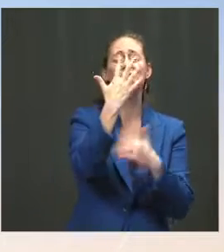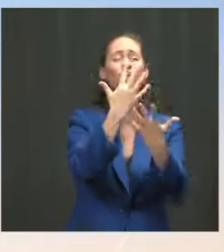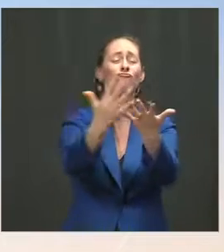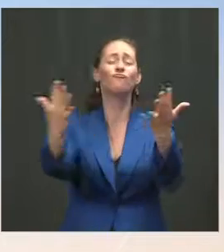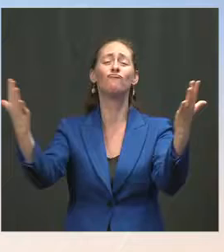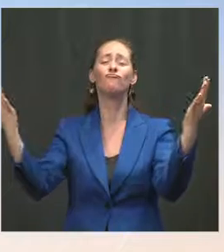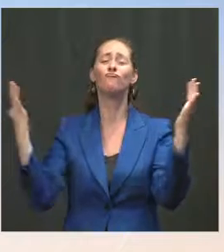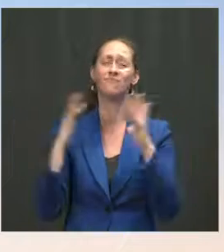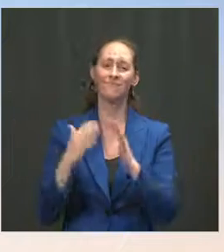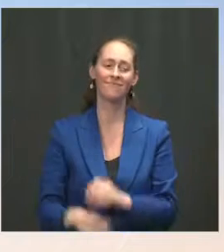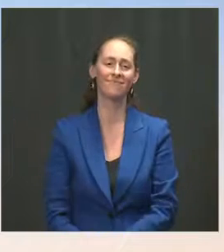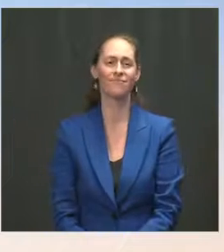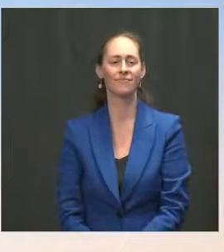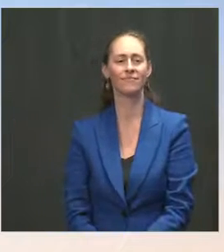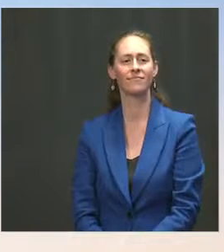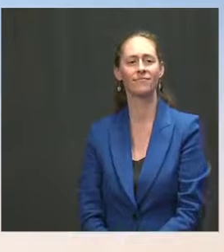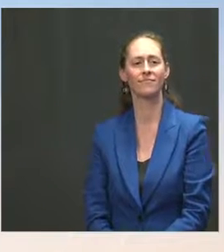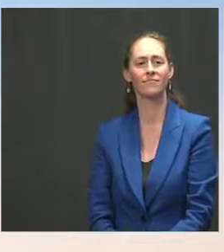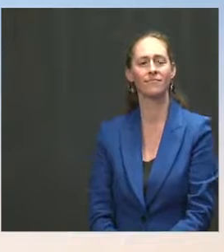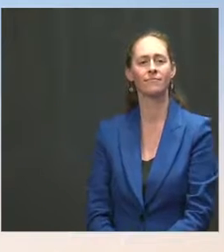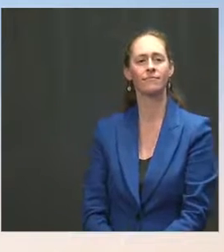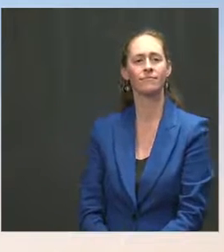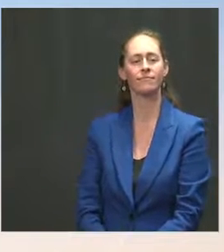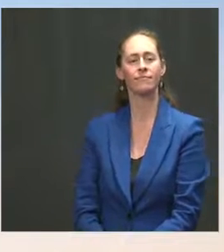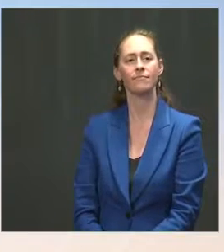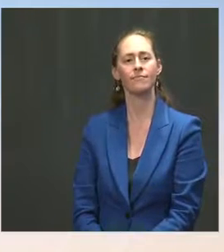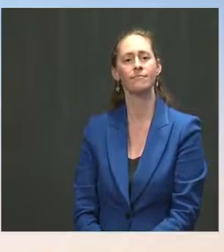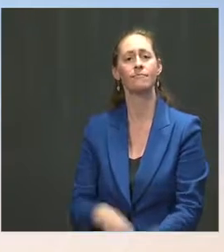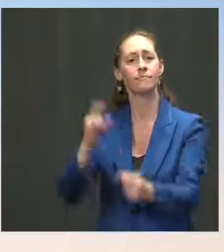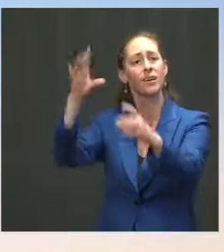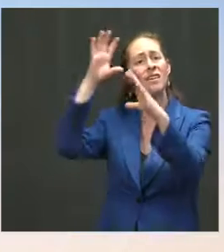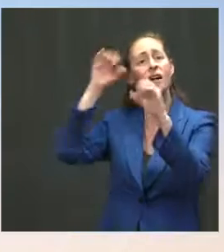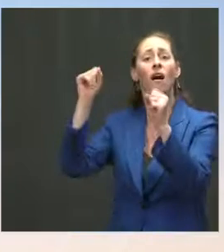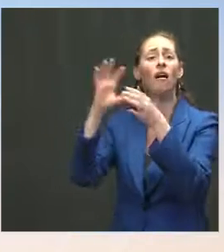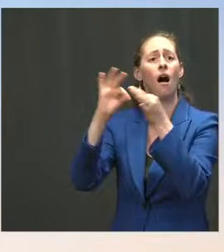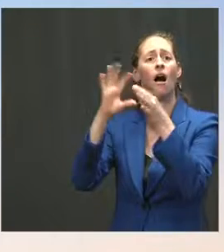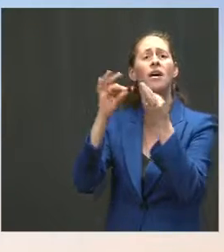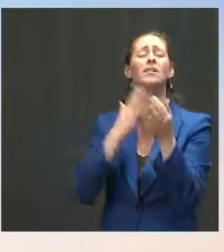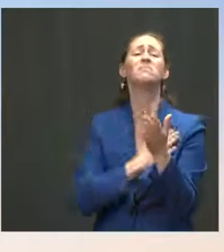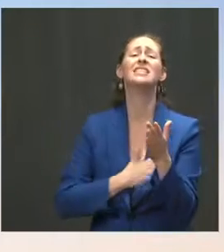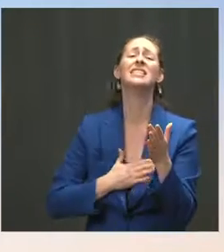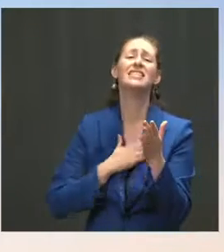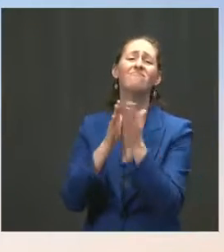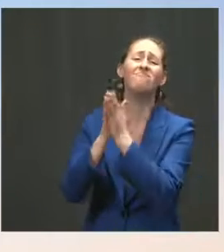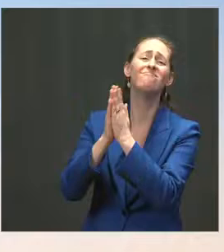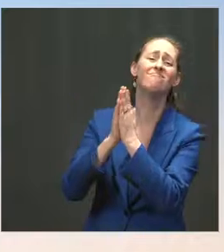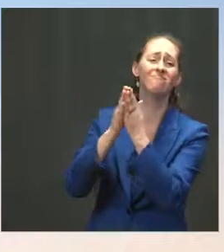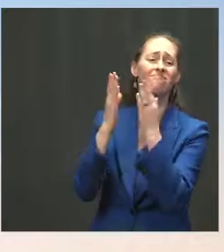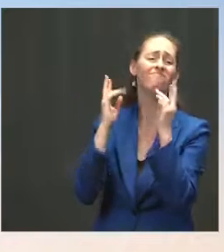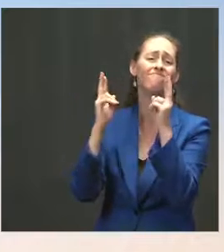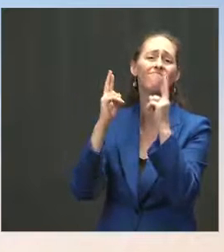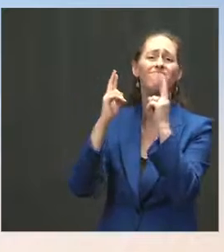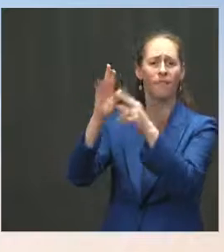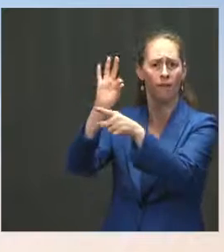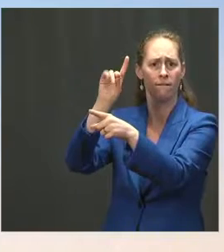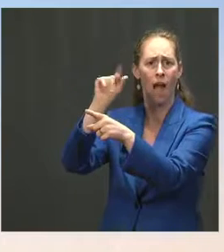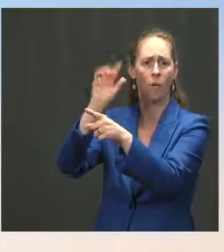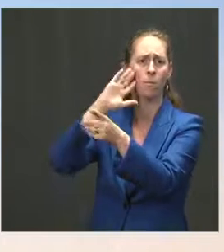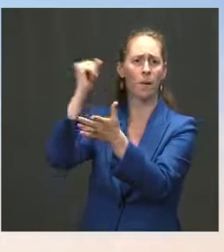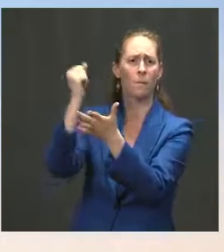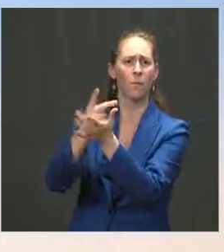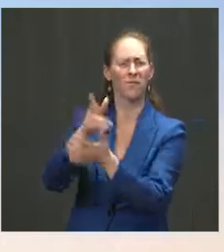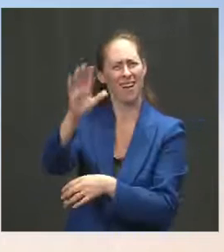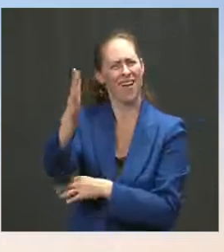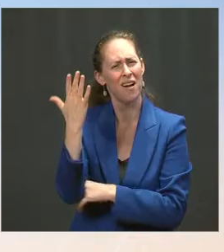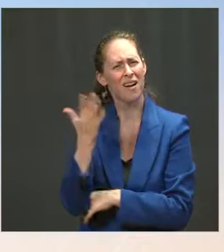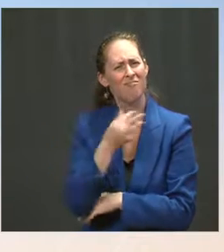willing, the FDA is going to be coming out in a reasonable time frame to say this vaccine is totally safe. What is the holdup in nominating someone to run the